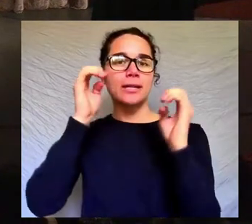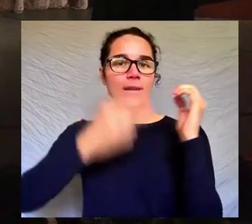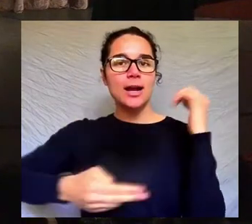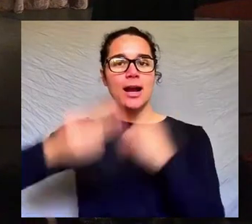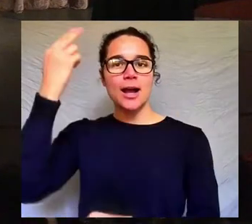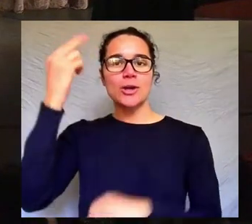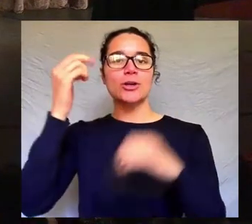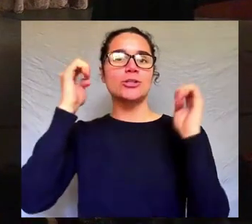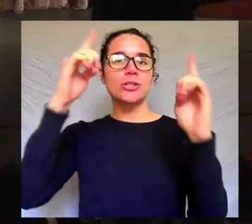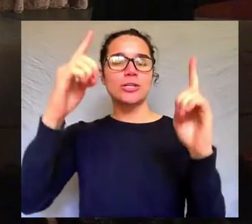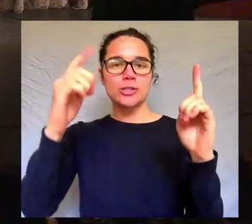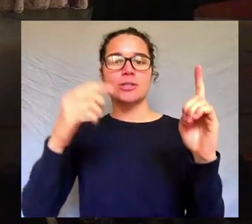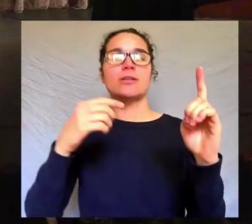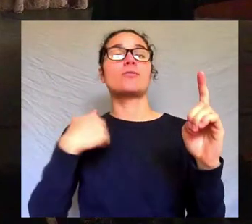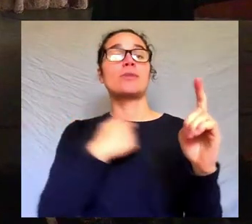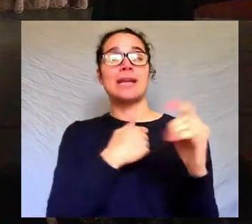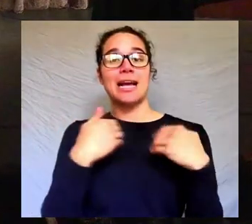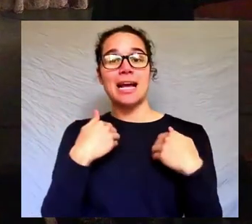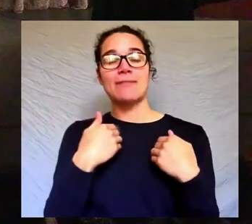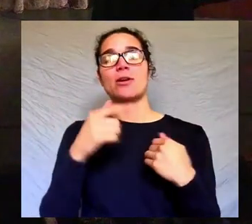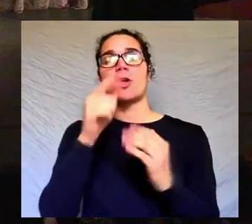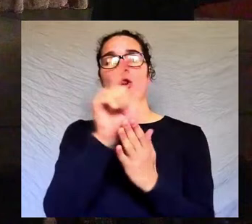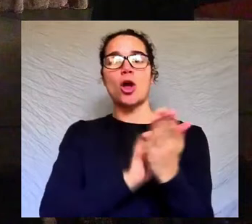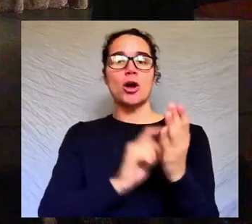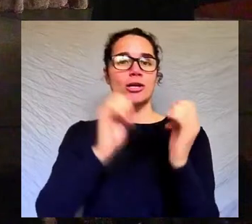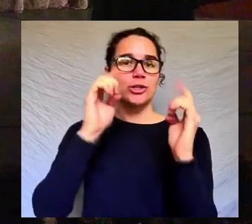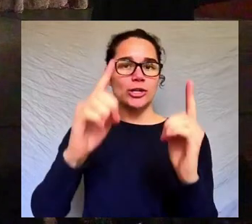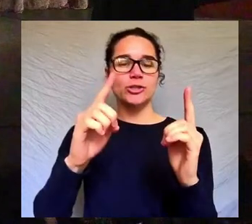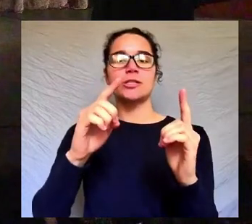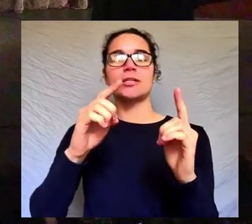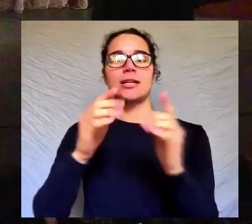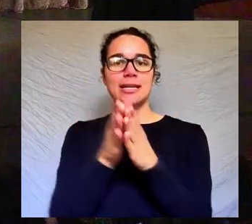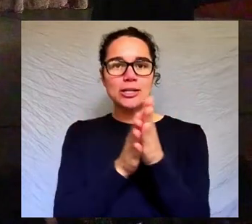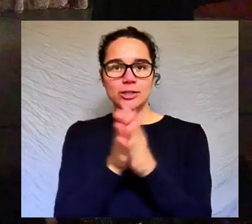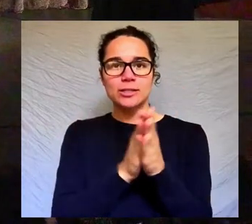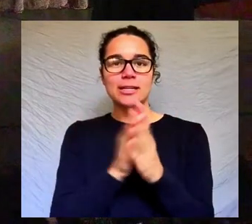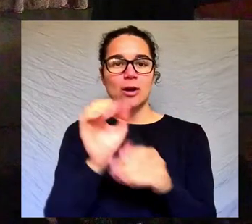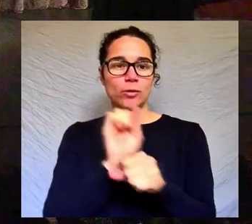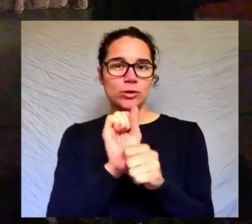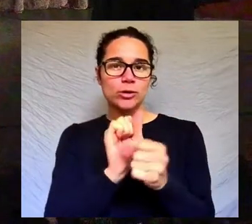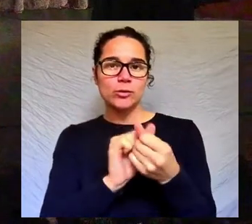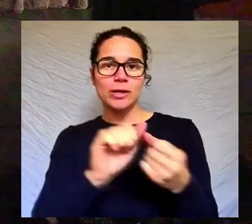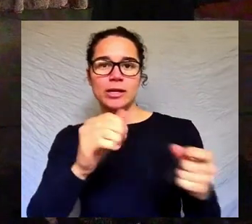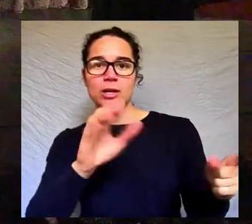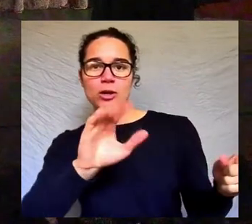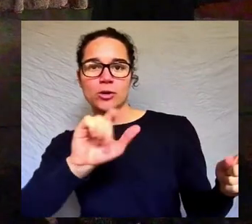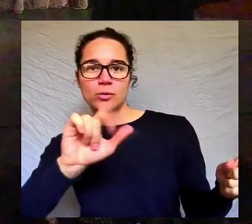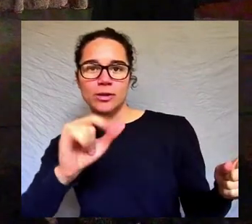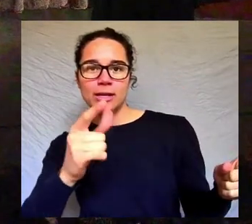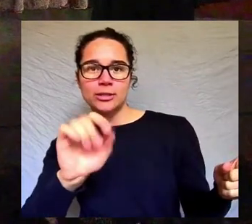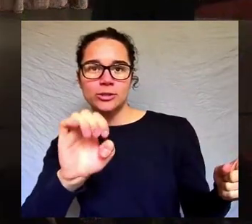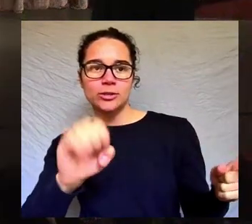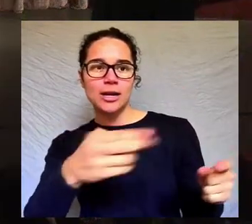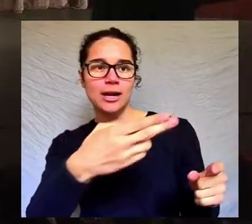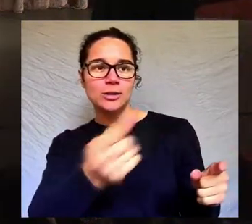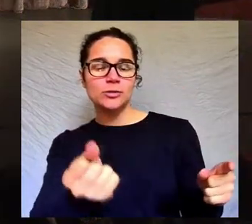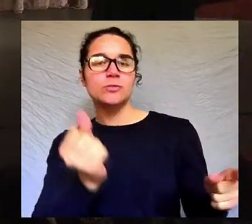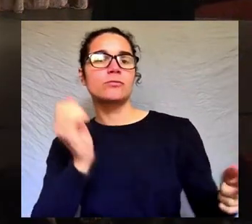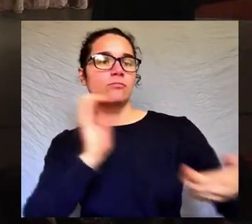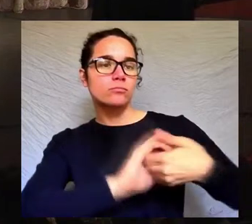Animal Law Education Initiative works with Coolidge High School's AP seminar students to teach them about legal